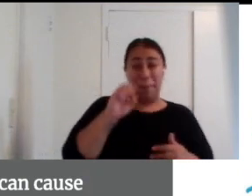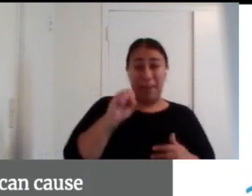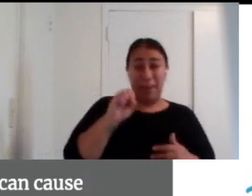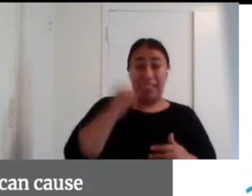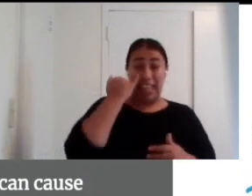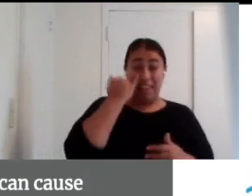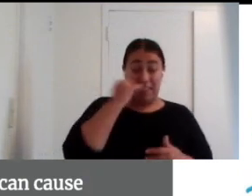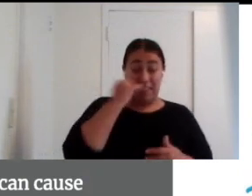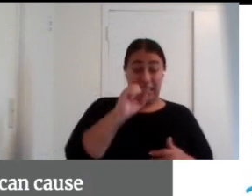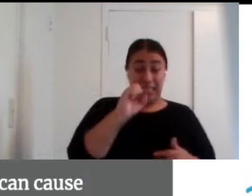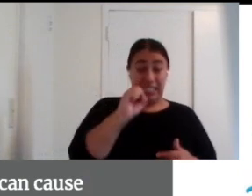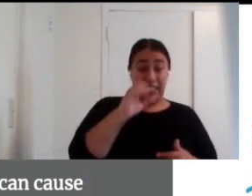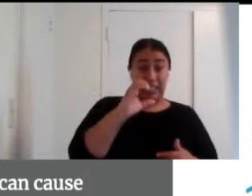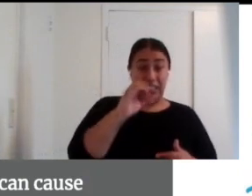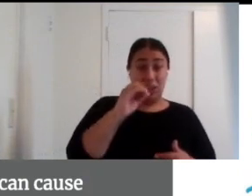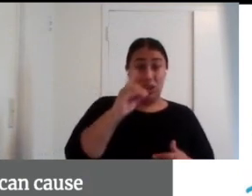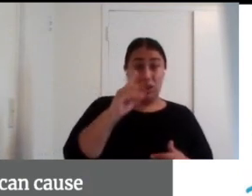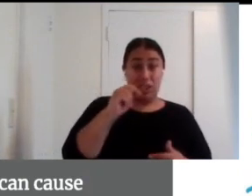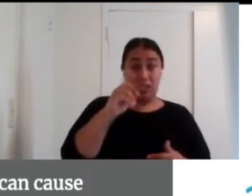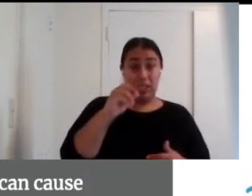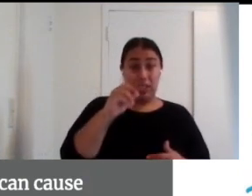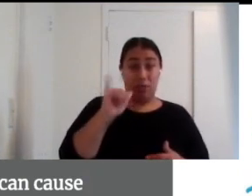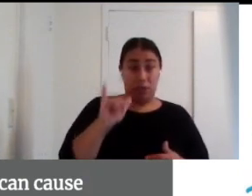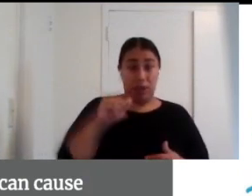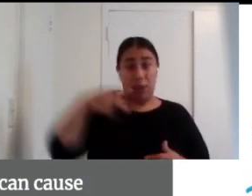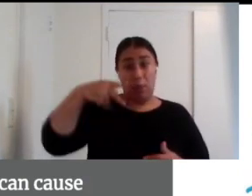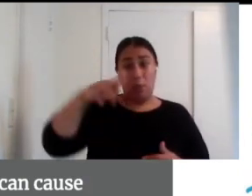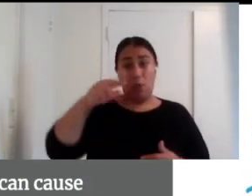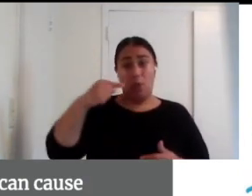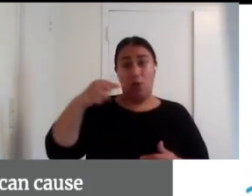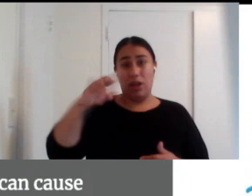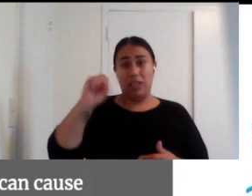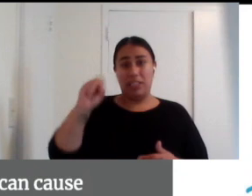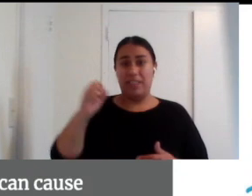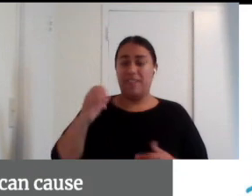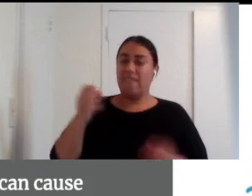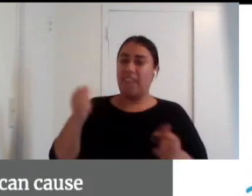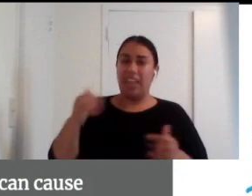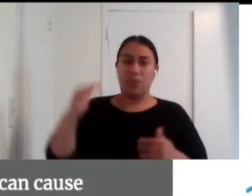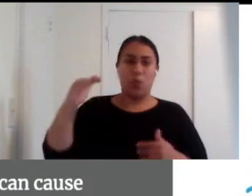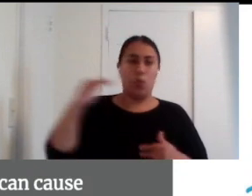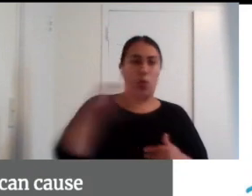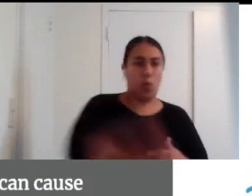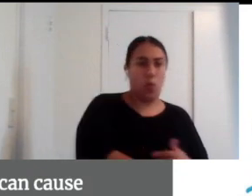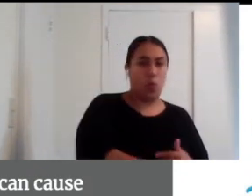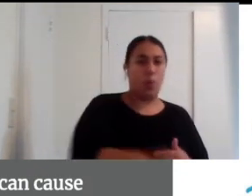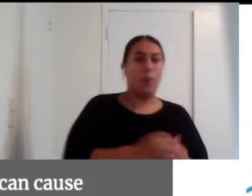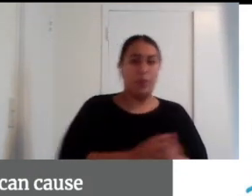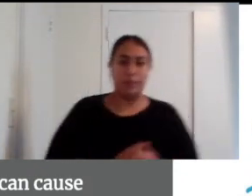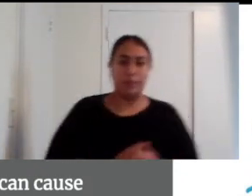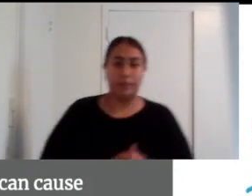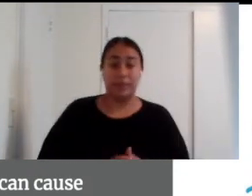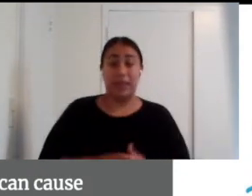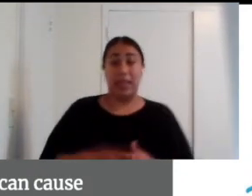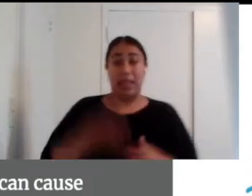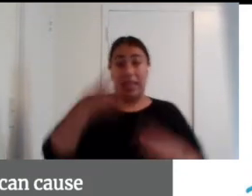now. And they want to find what the cure will be or what the causes will be so we can potentially protect future generations and